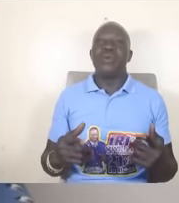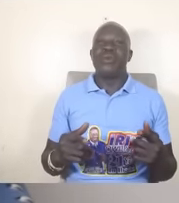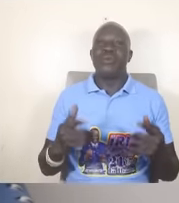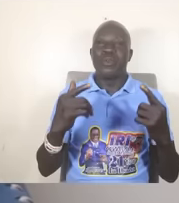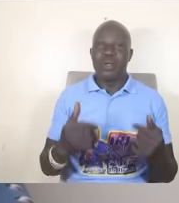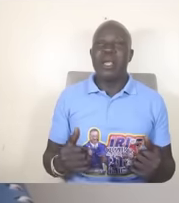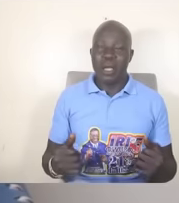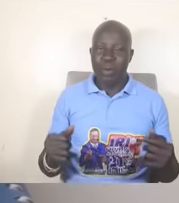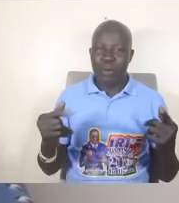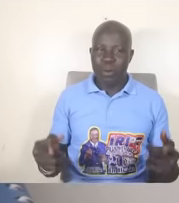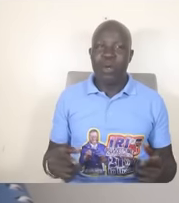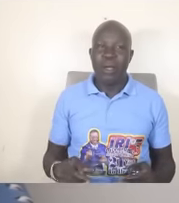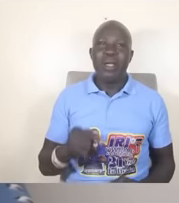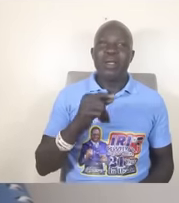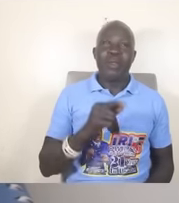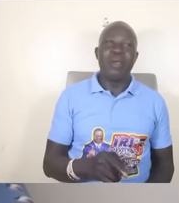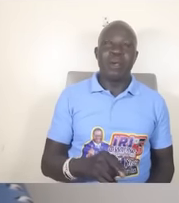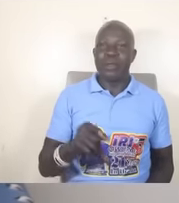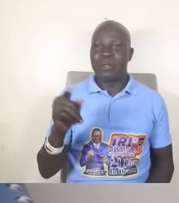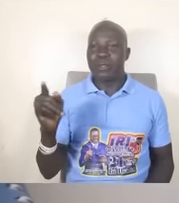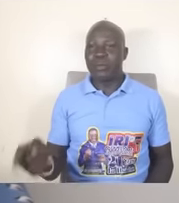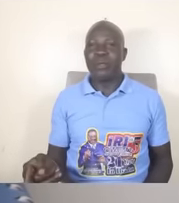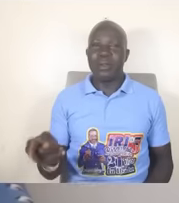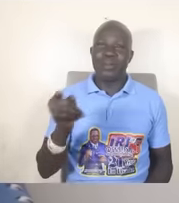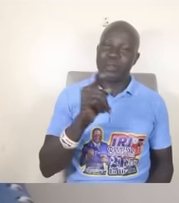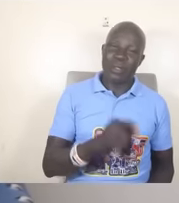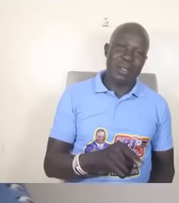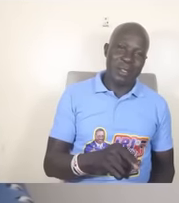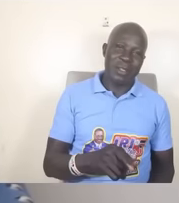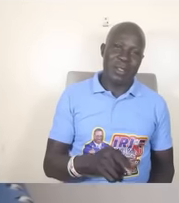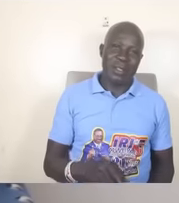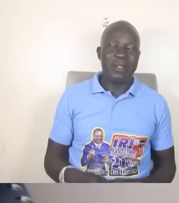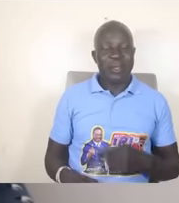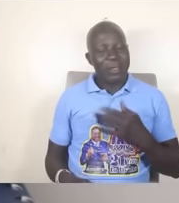idowo lo de nino la sagbe dide